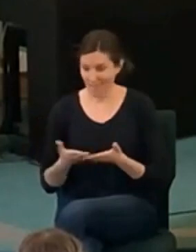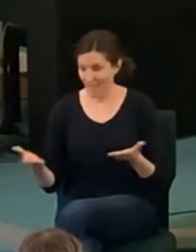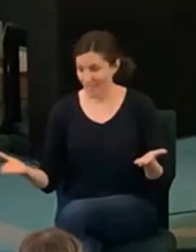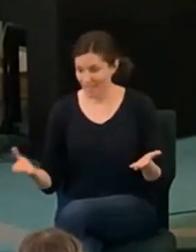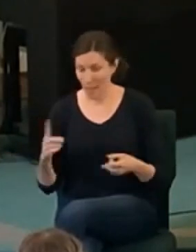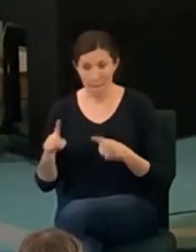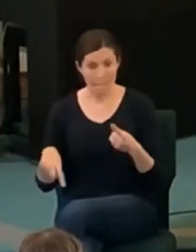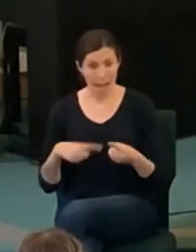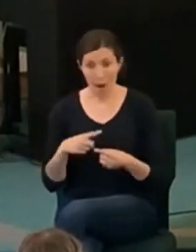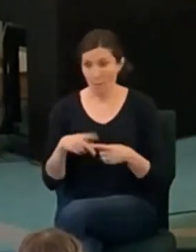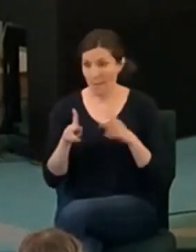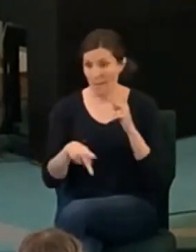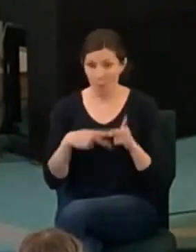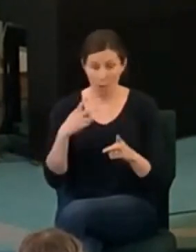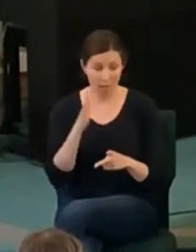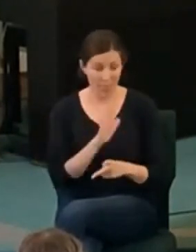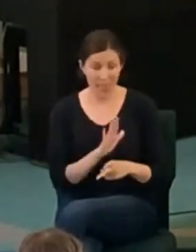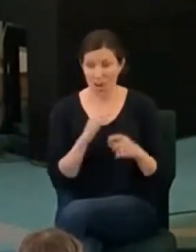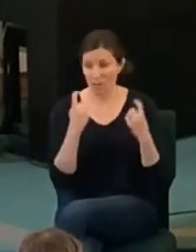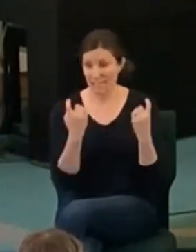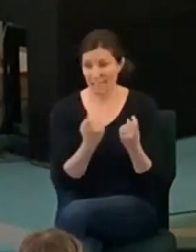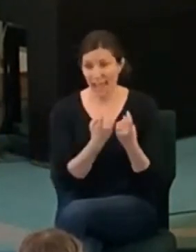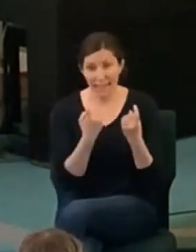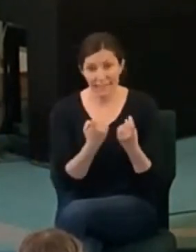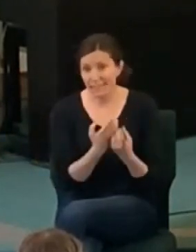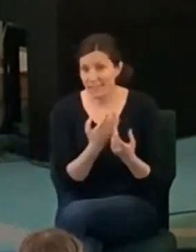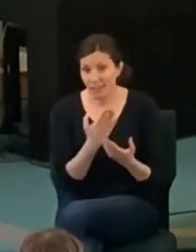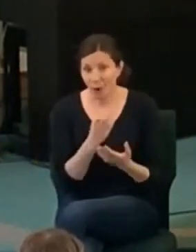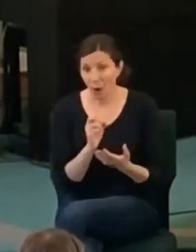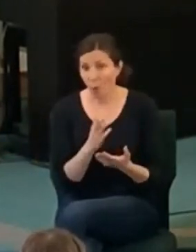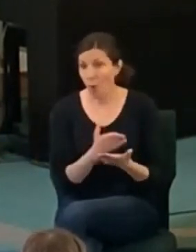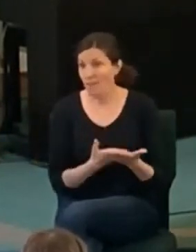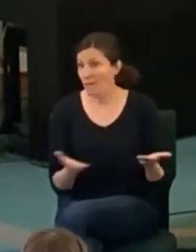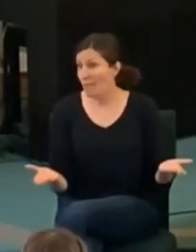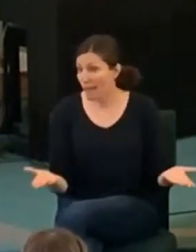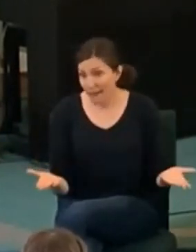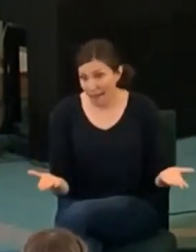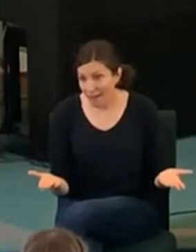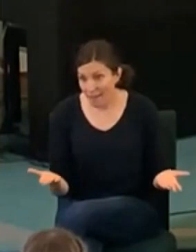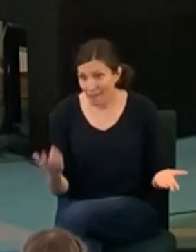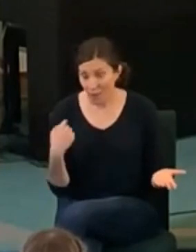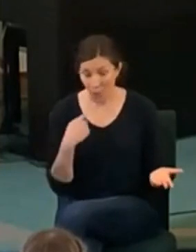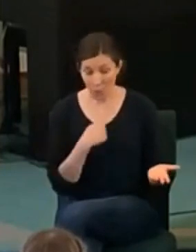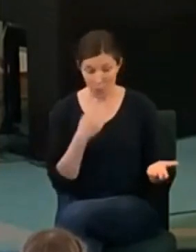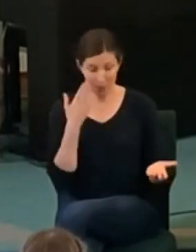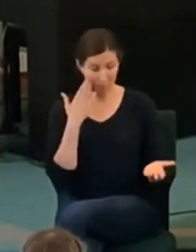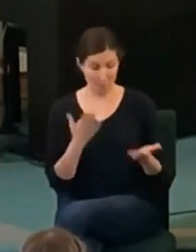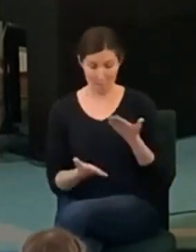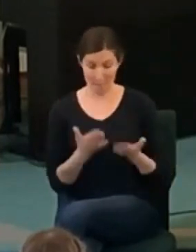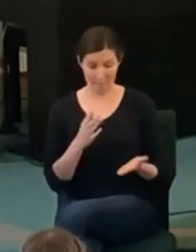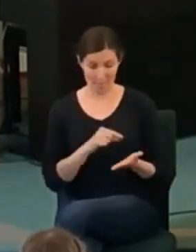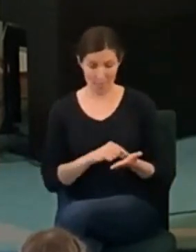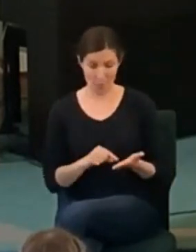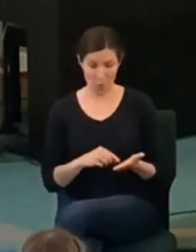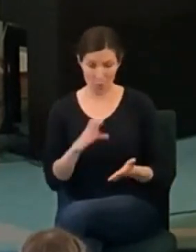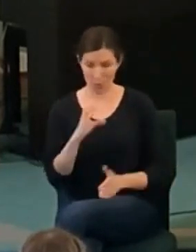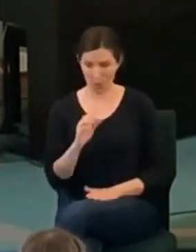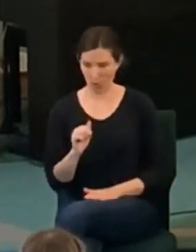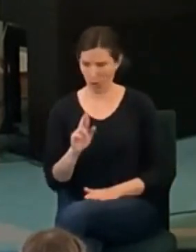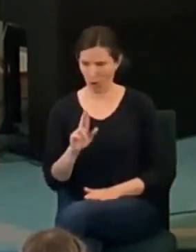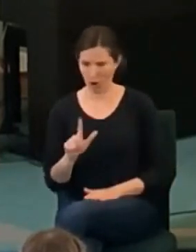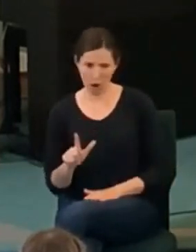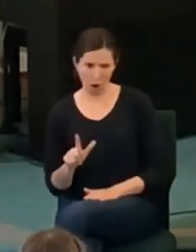Matthew's wife's name was Sarah, but instead of writing Sarah, he wrote the woman of Melissa, the woman he'd been having an affair